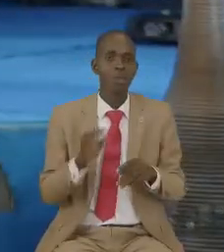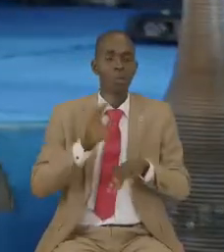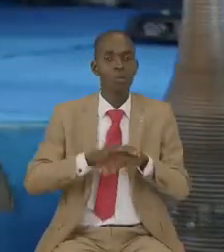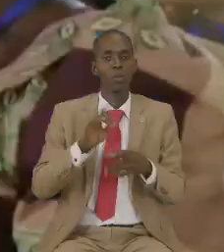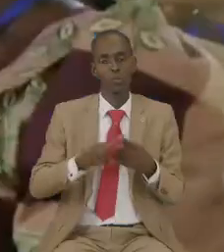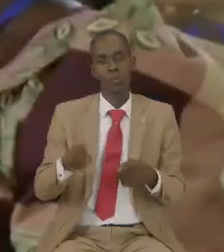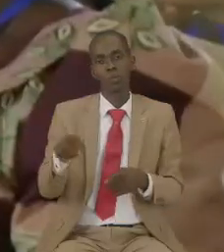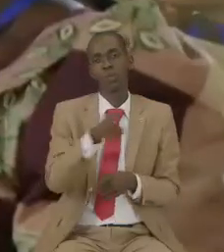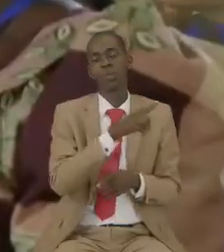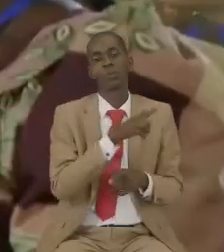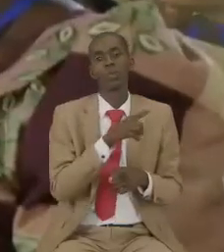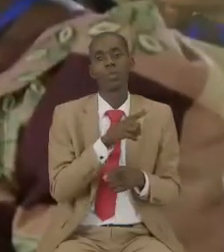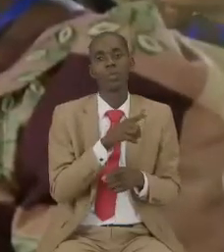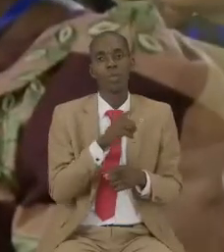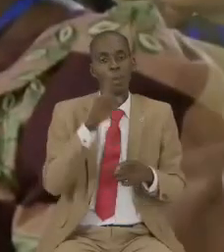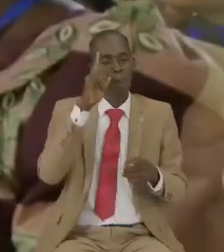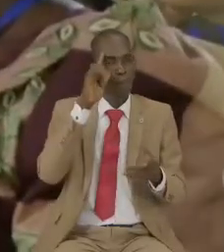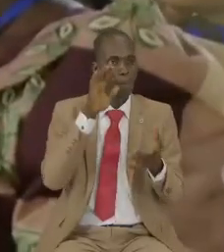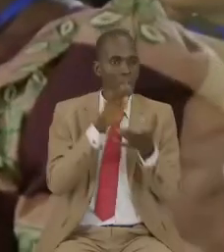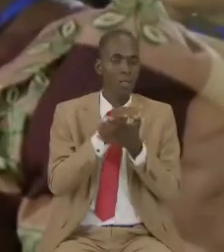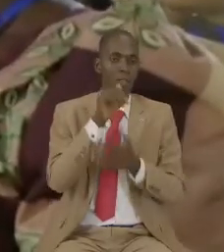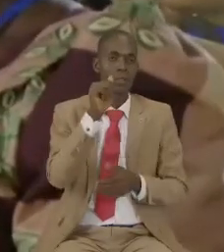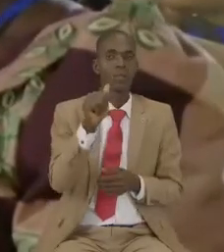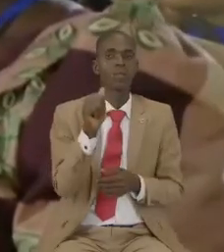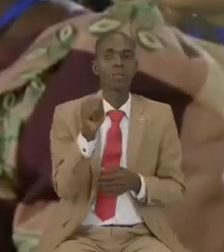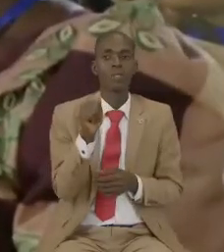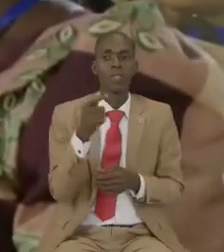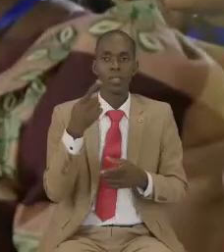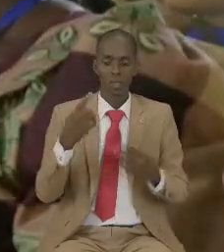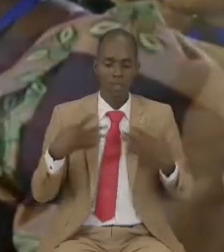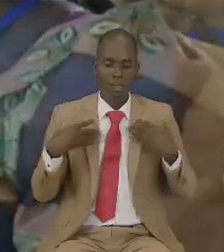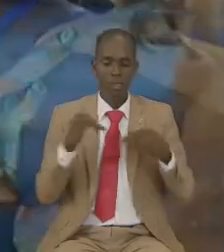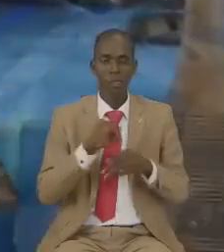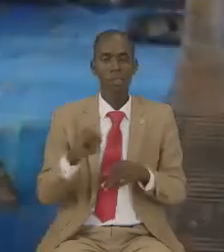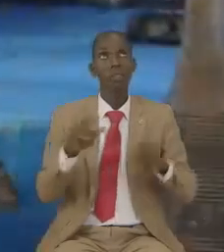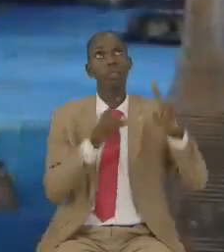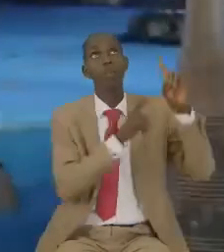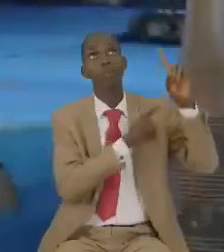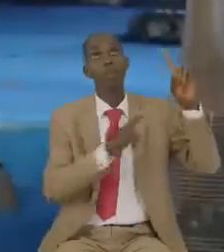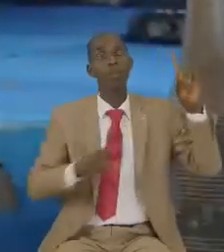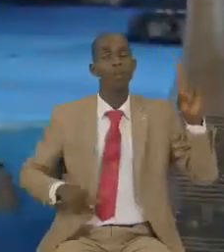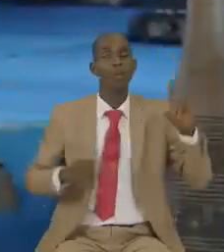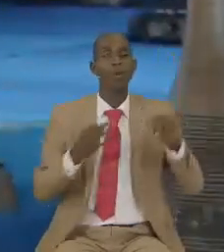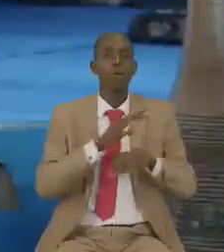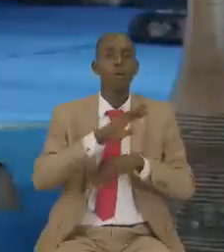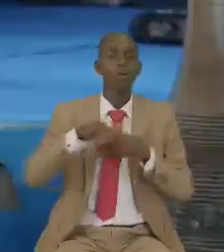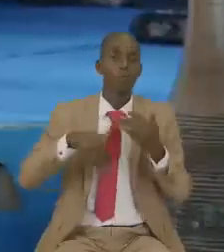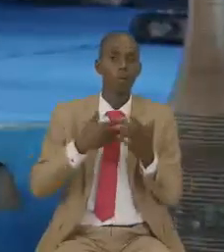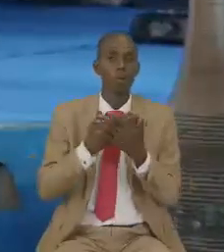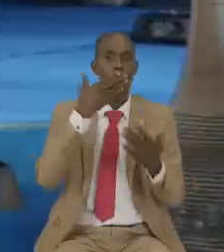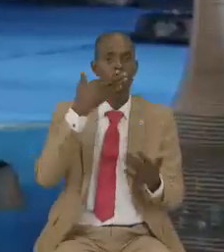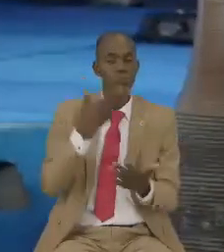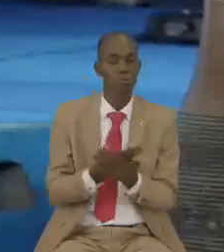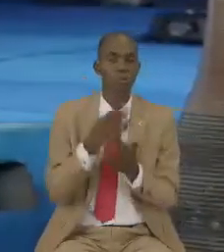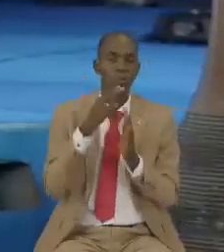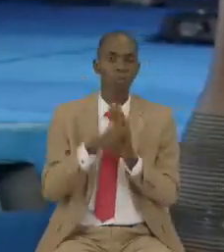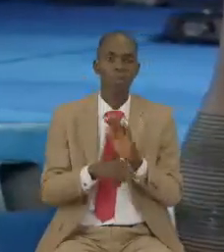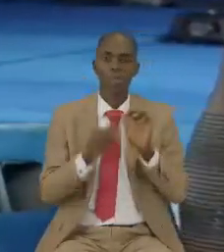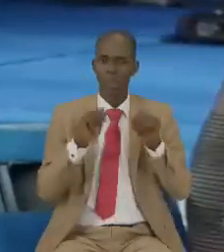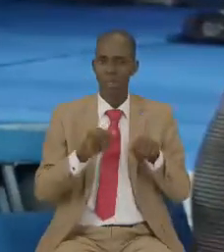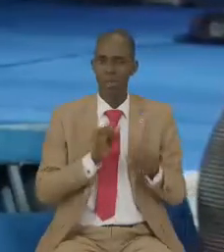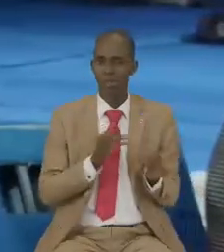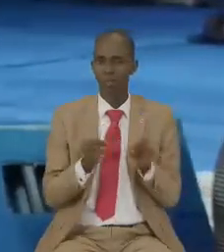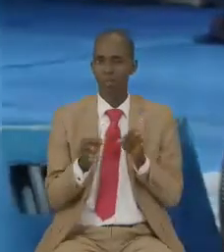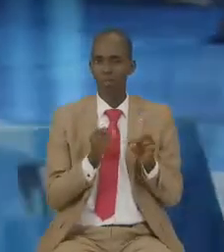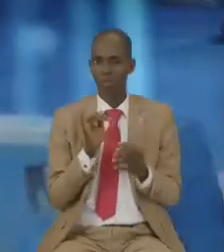you. Believe the healing Lord of all goodness. Can I explain that